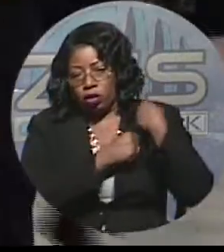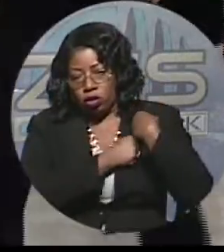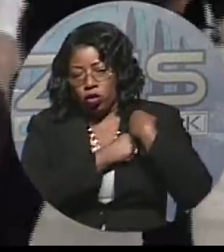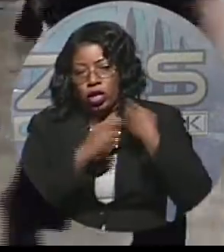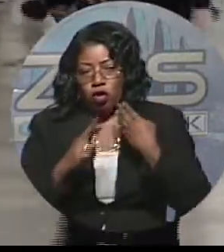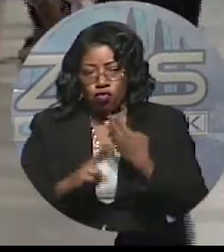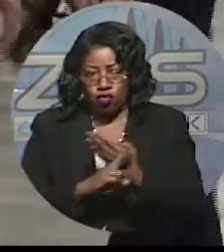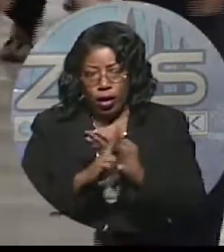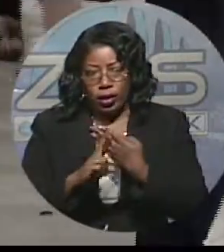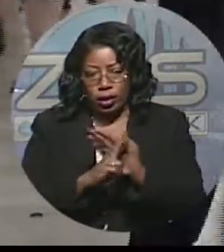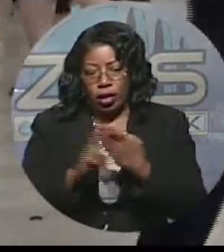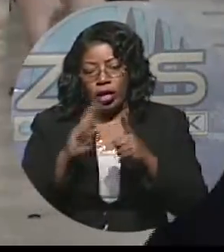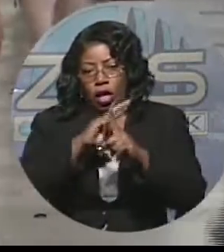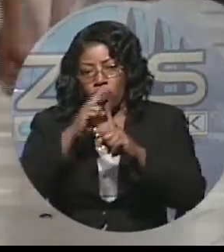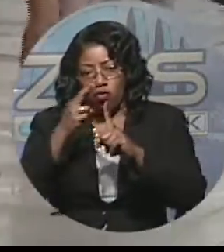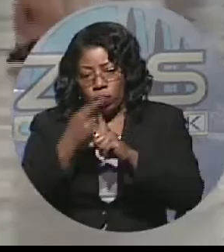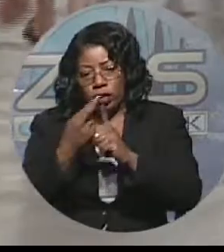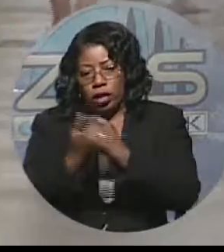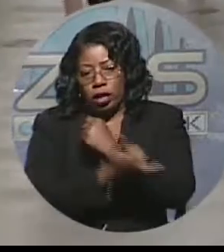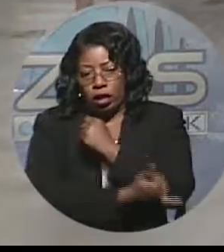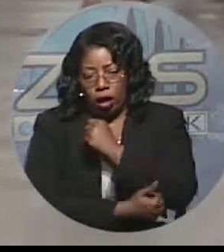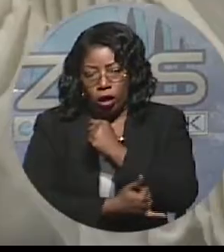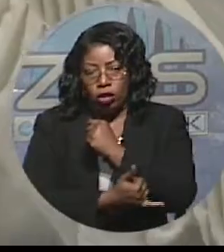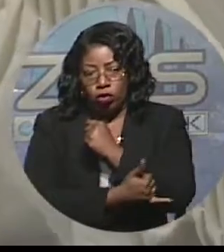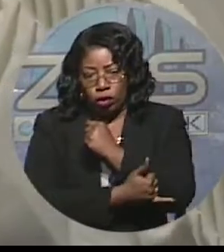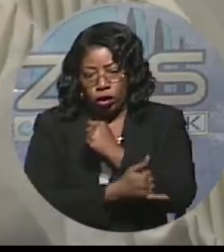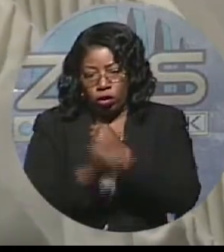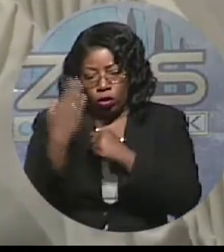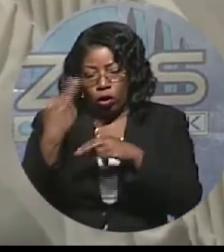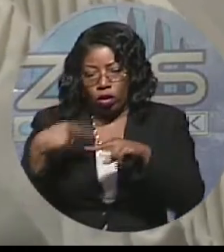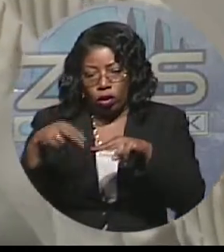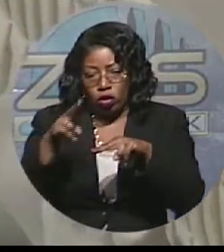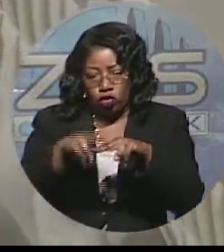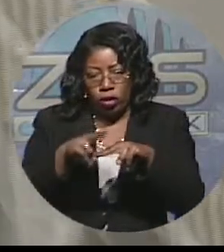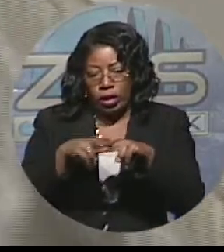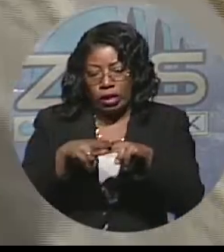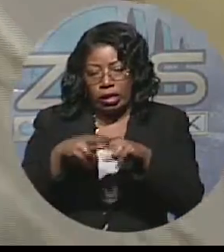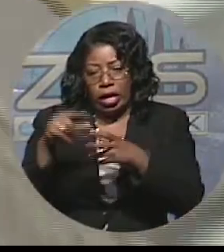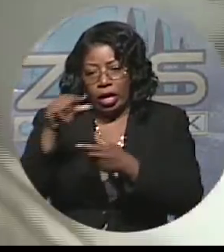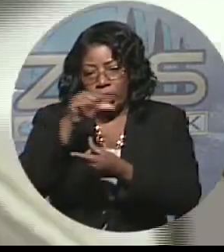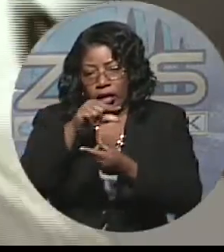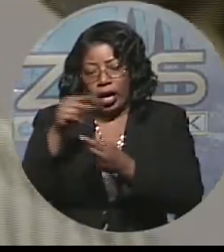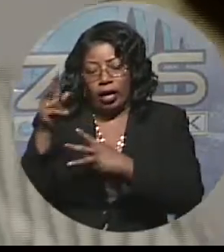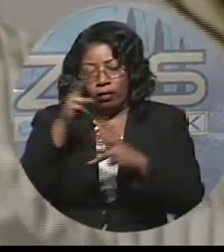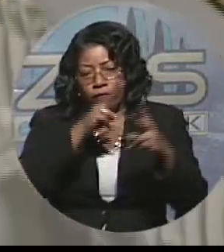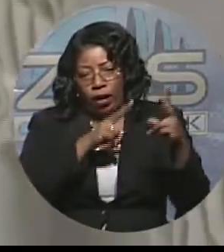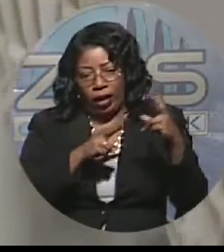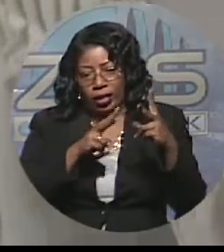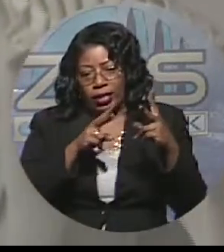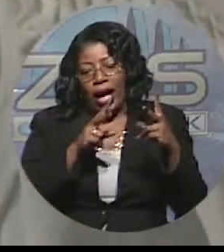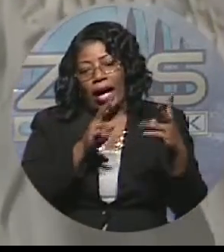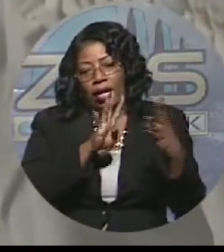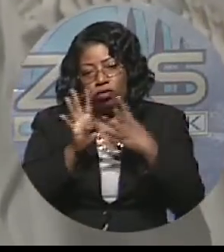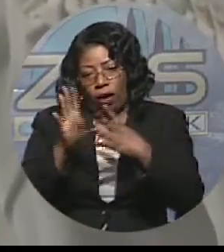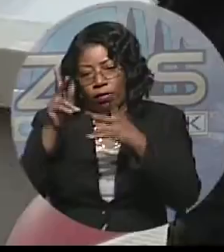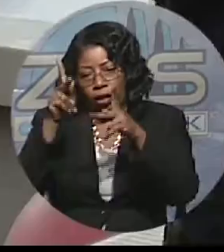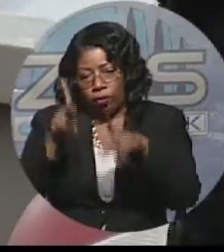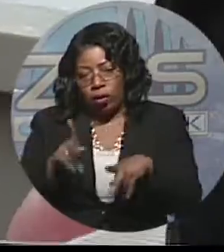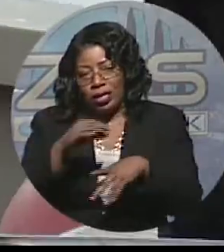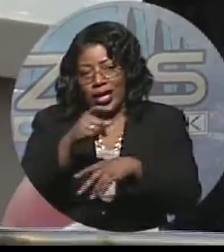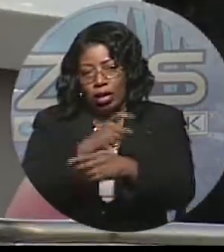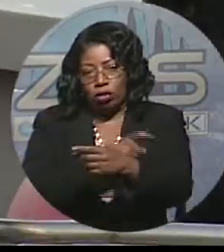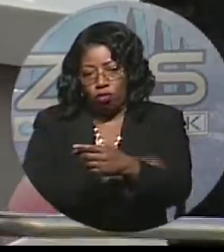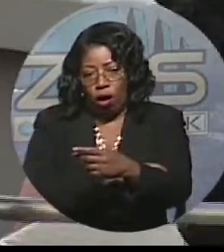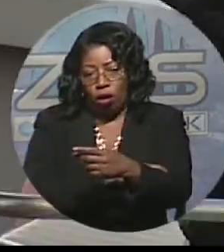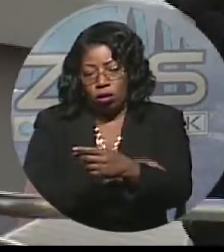as regional countries are faced with issues of increased guns, gang violence, trafficking in persons, and drugs. Mitchell